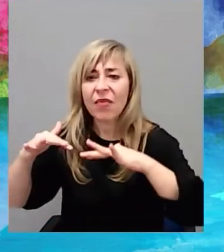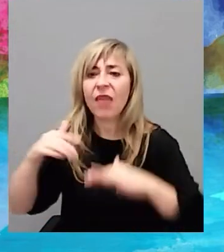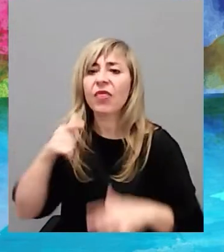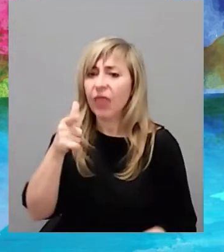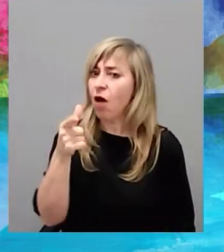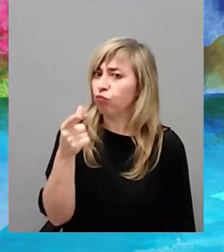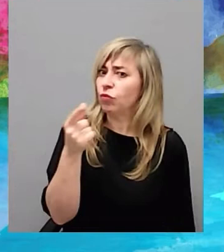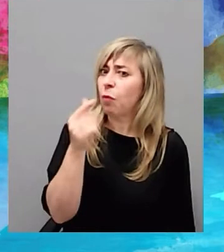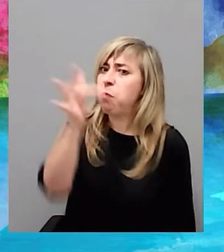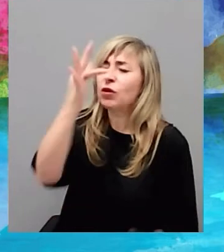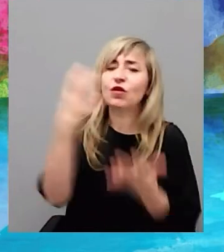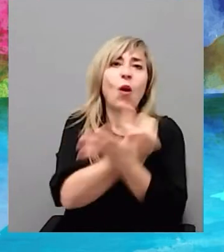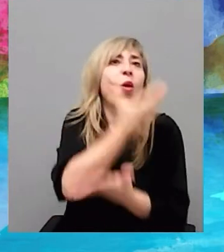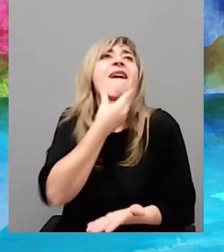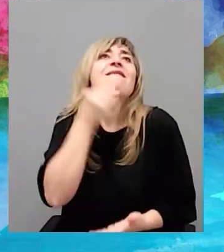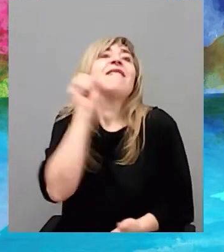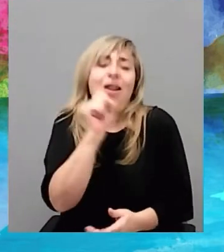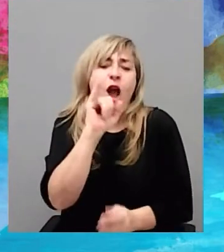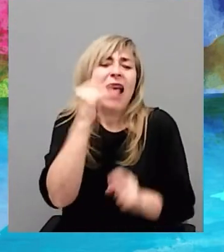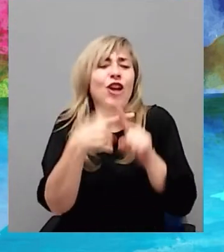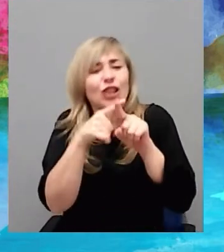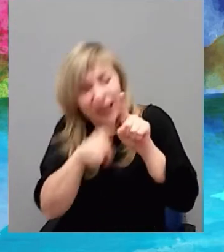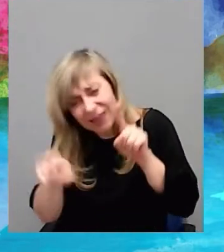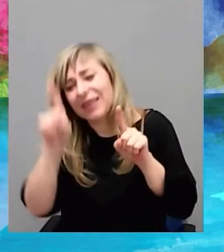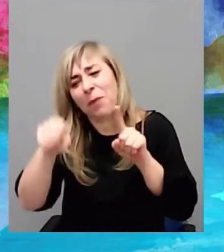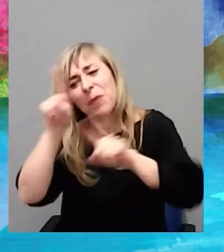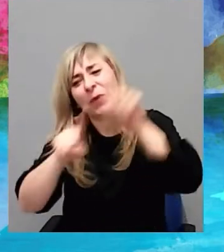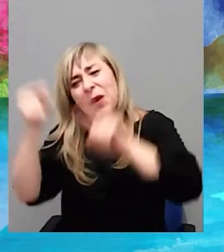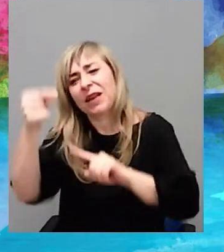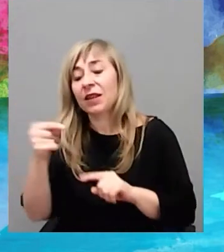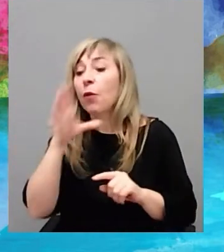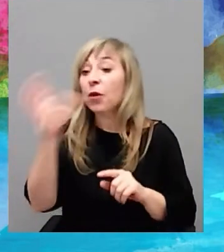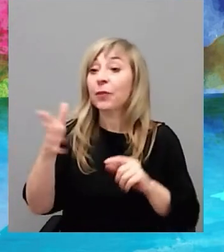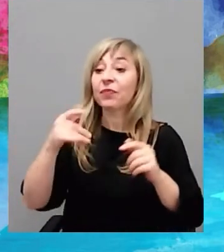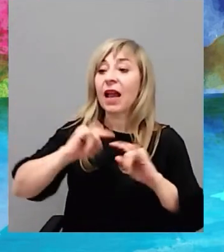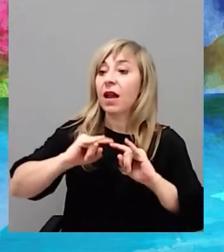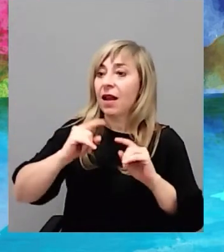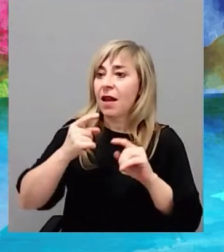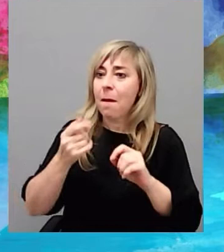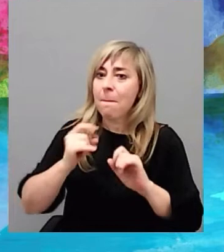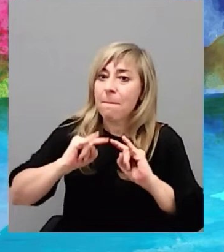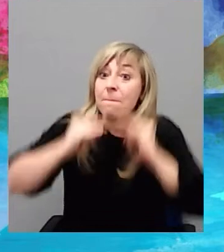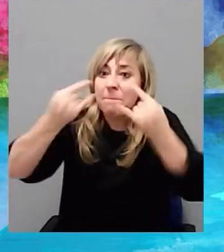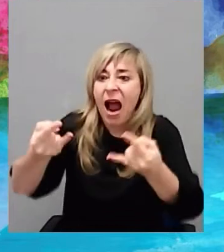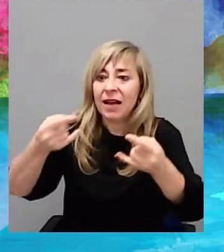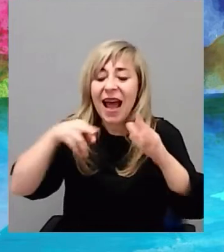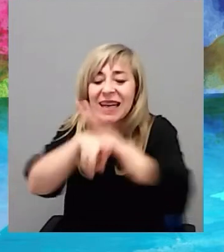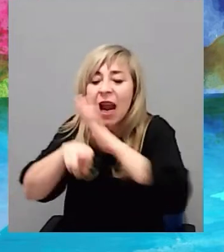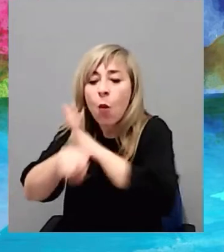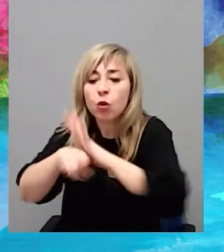also problems that arise from this, because this access to mobility